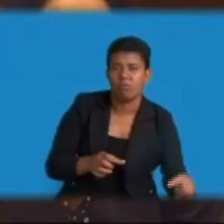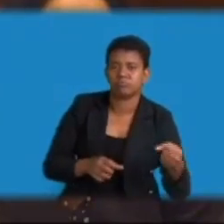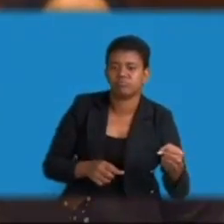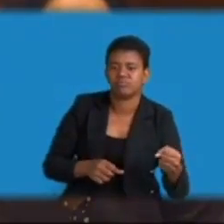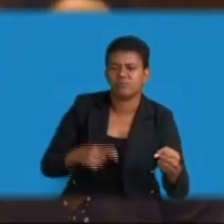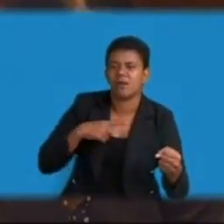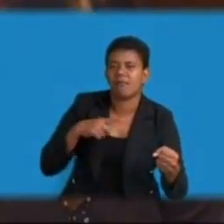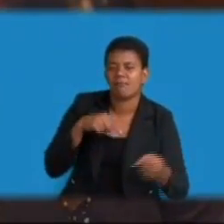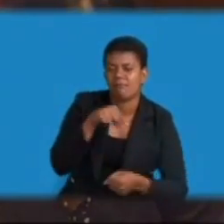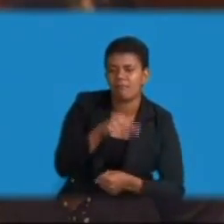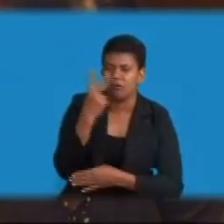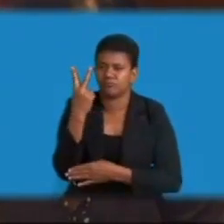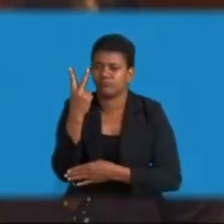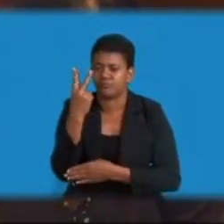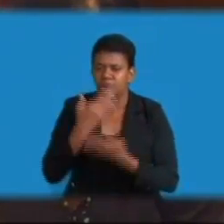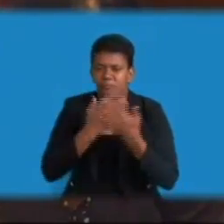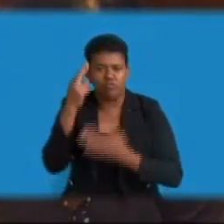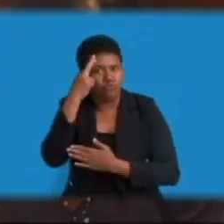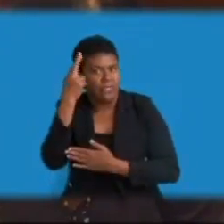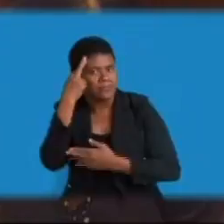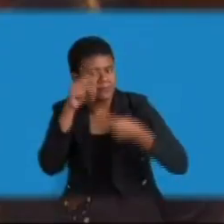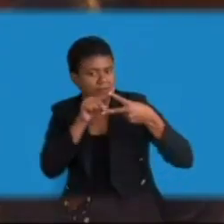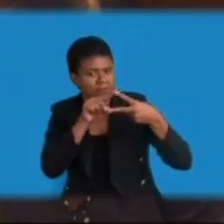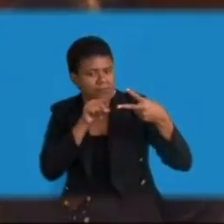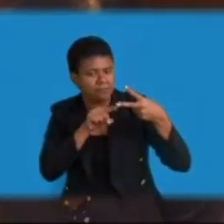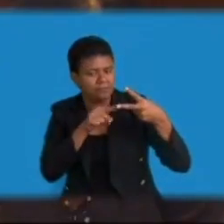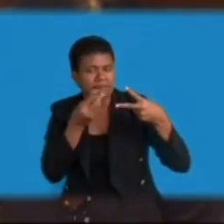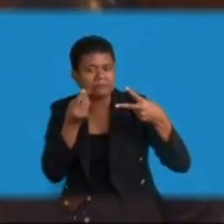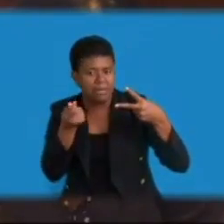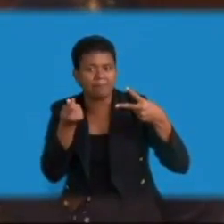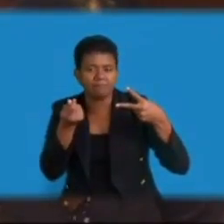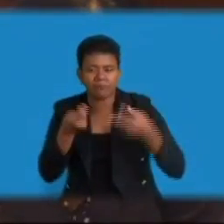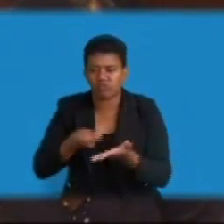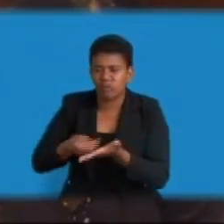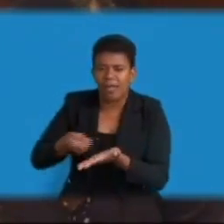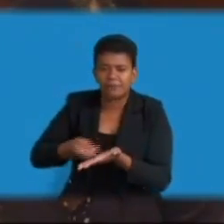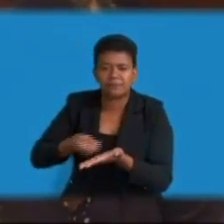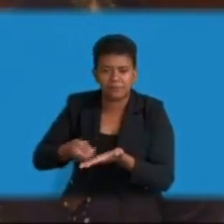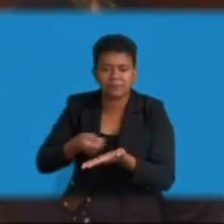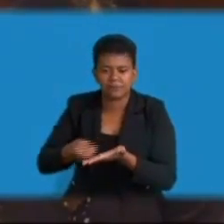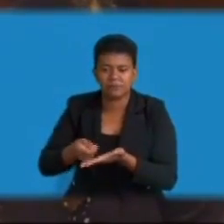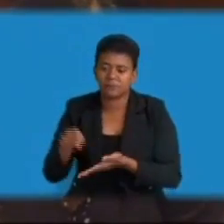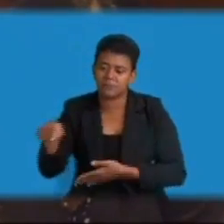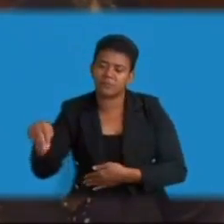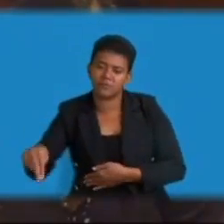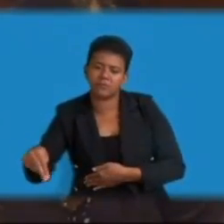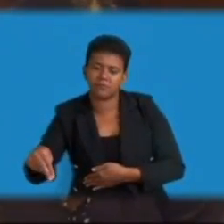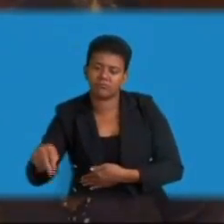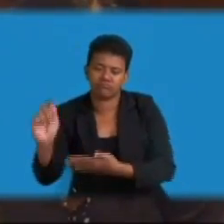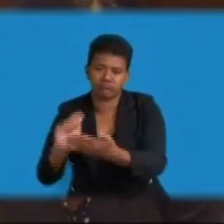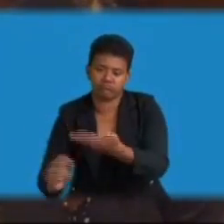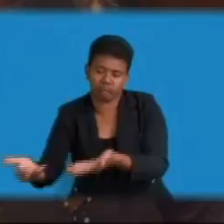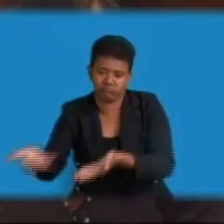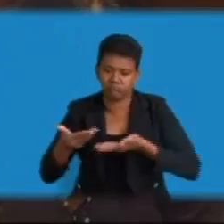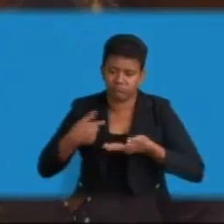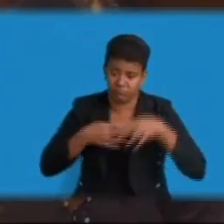two major reasons. And some of them are because the lessees have yet still to indicate in writing whether they would like to renew their leases or